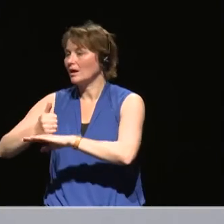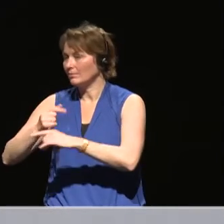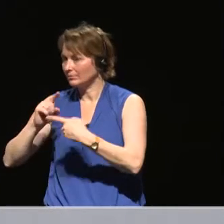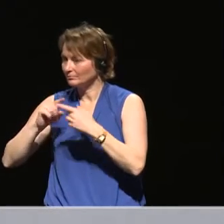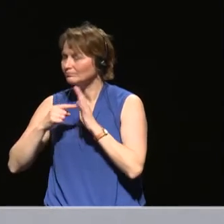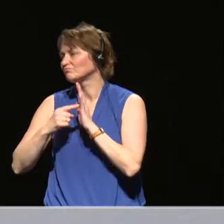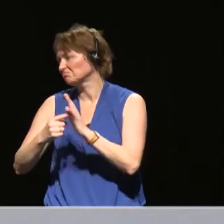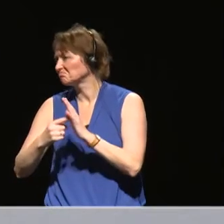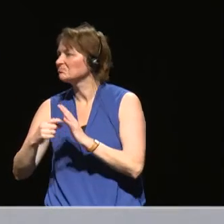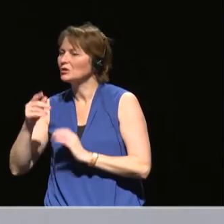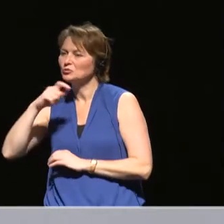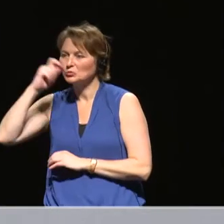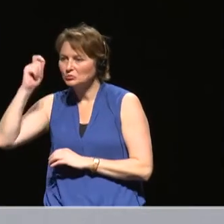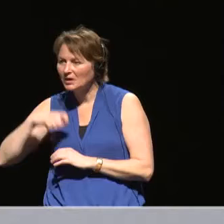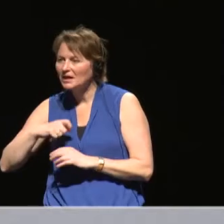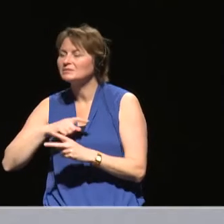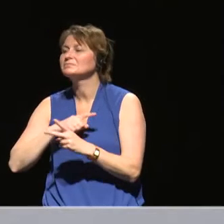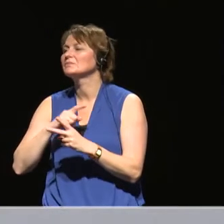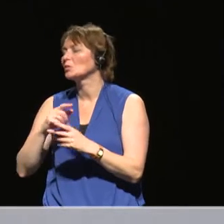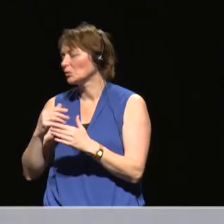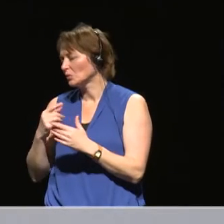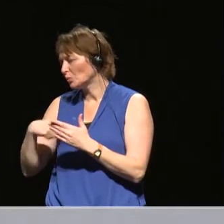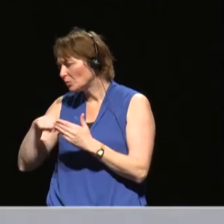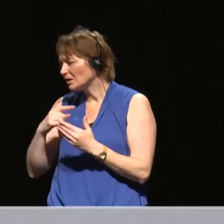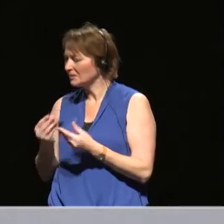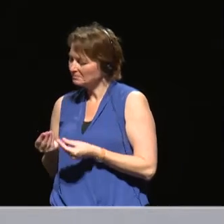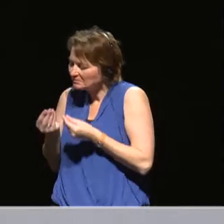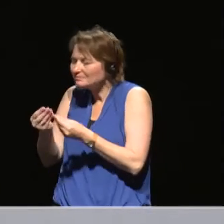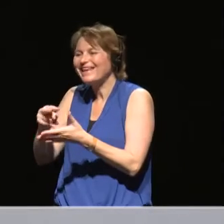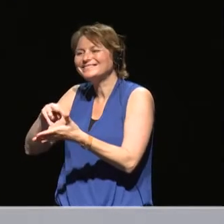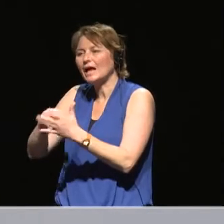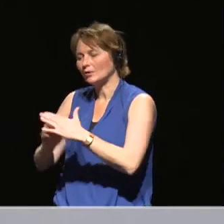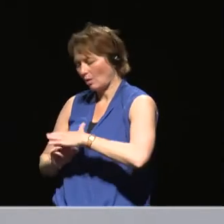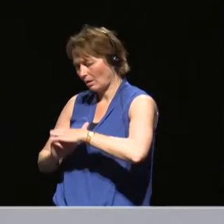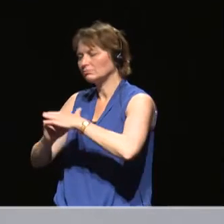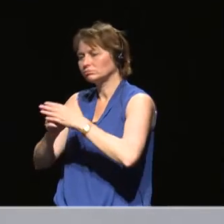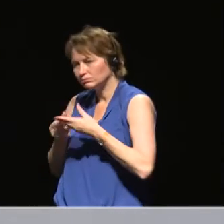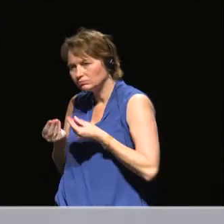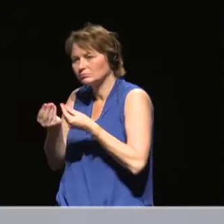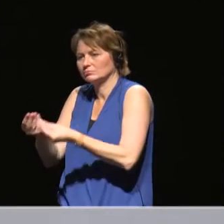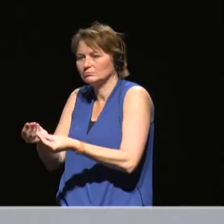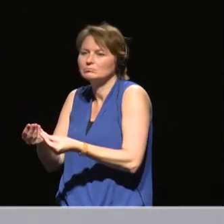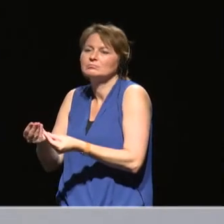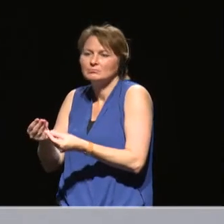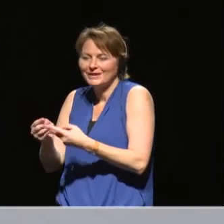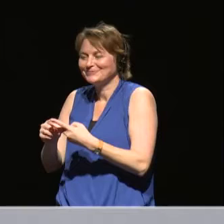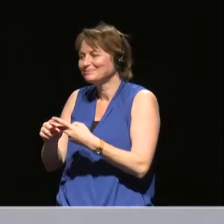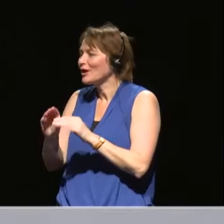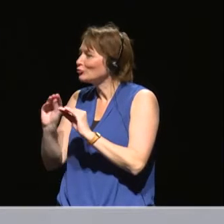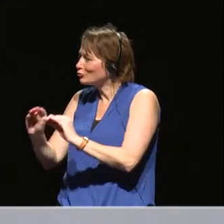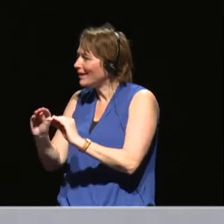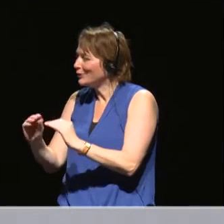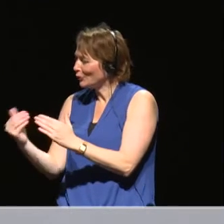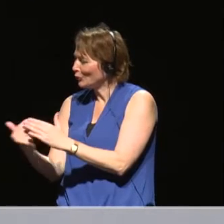we started to give the technical assistance, but also some training to the